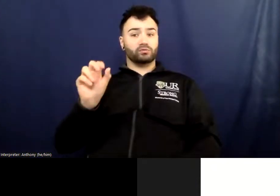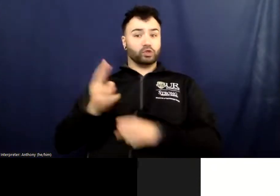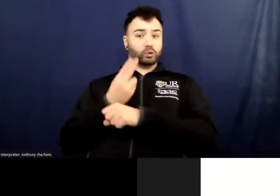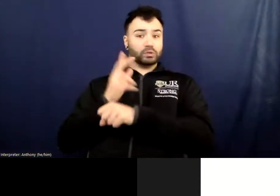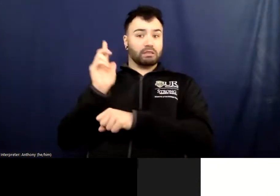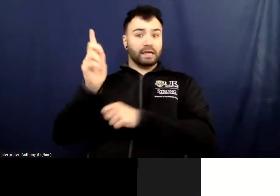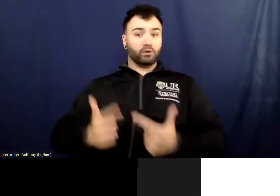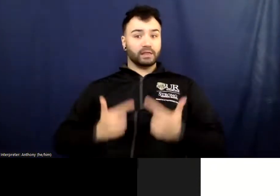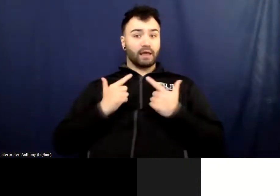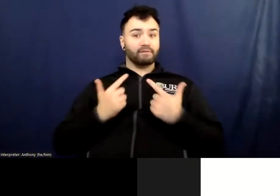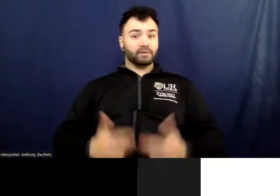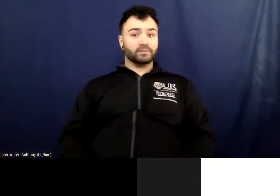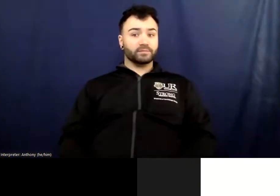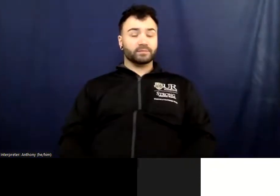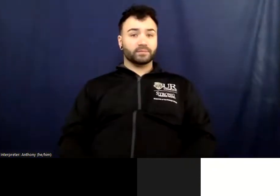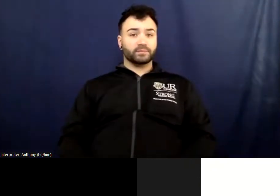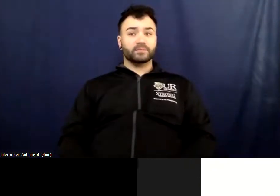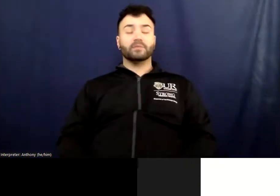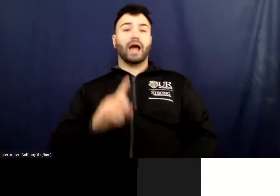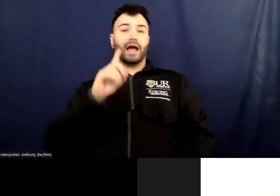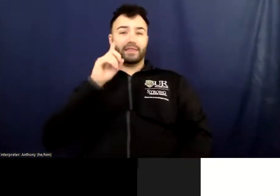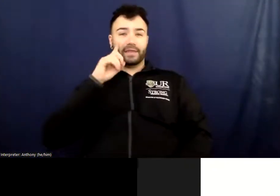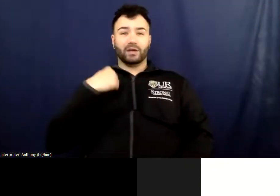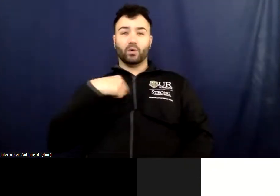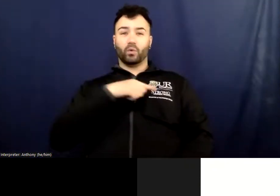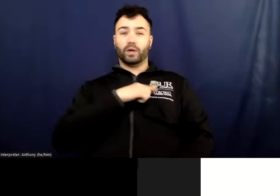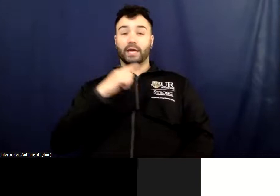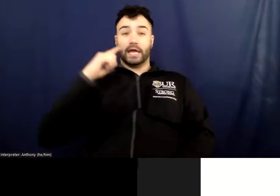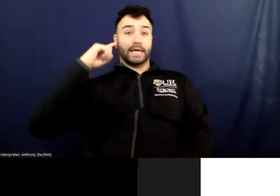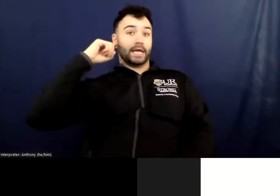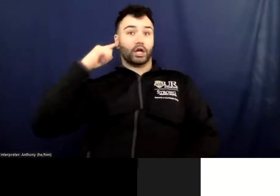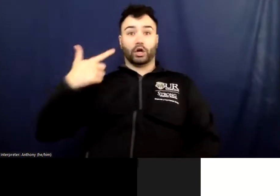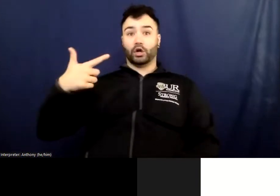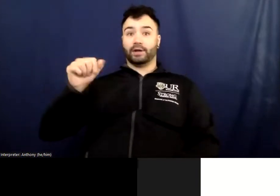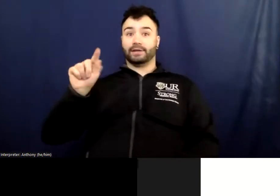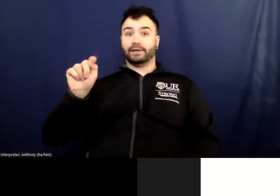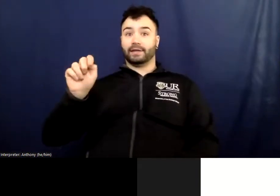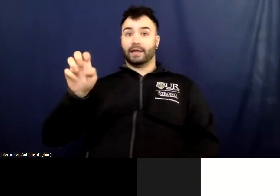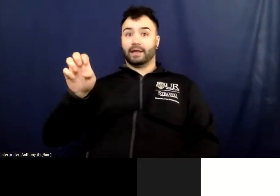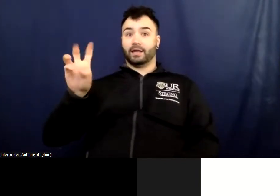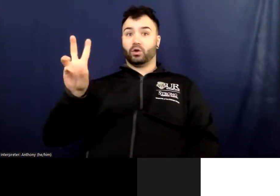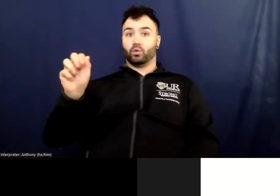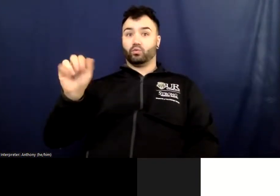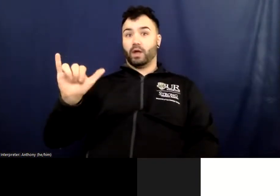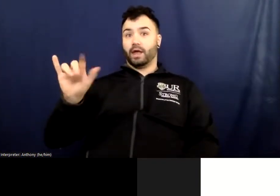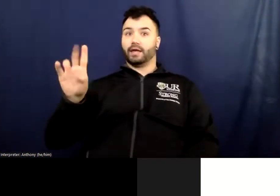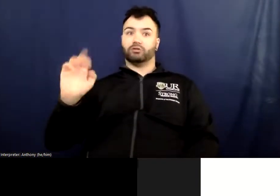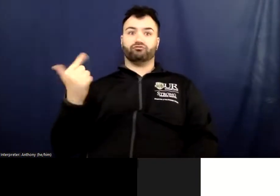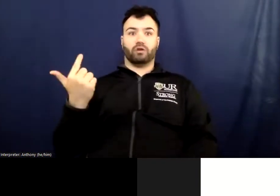I think there's a myth around gateway drugs. Okay. Some people think, well, if you're going to smoke marijuana, the next thing